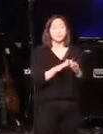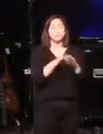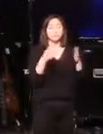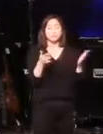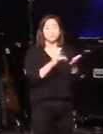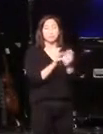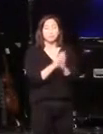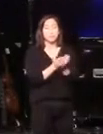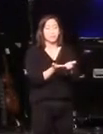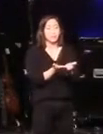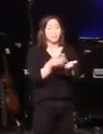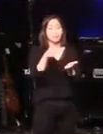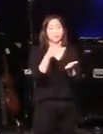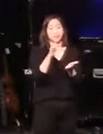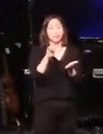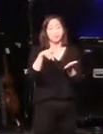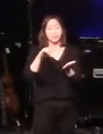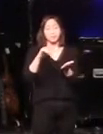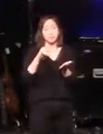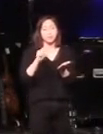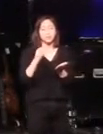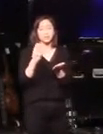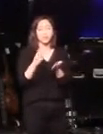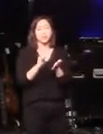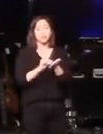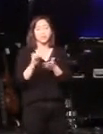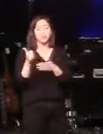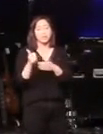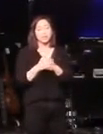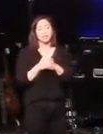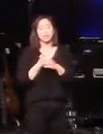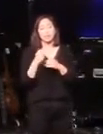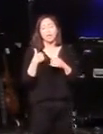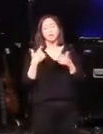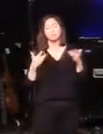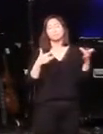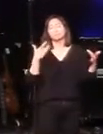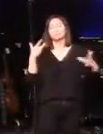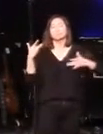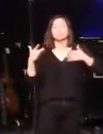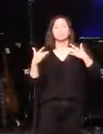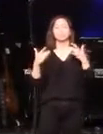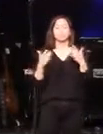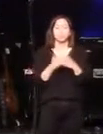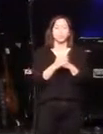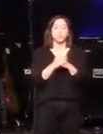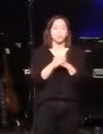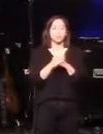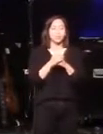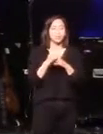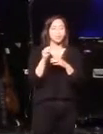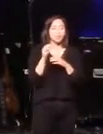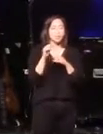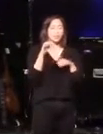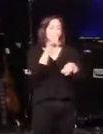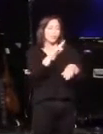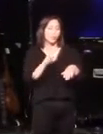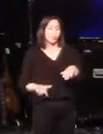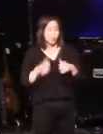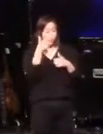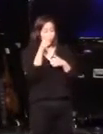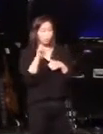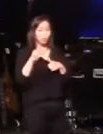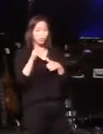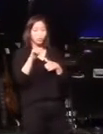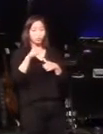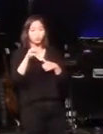4, verse 10, and we are going to begin. I rejoiced in the Lord. Remember, the word joy is throughout all this book. You